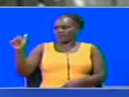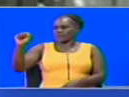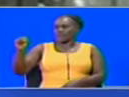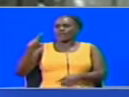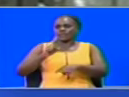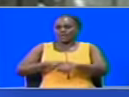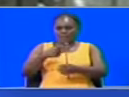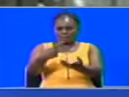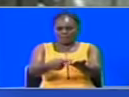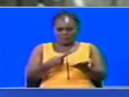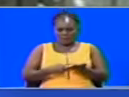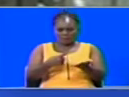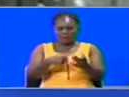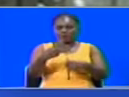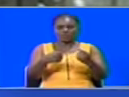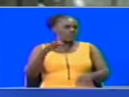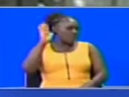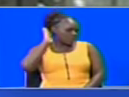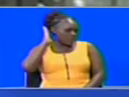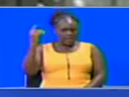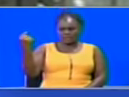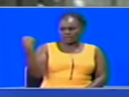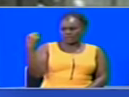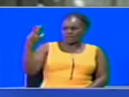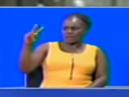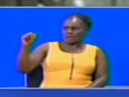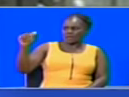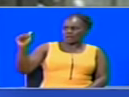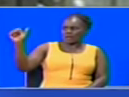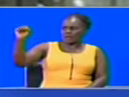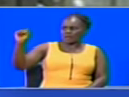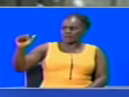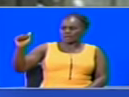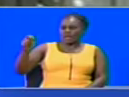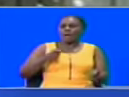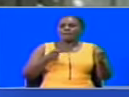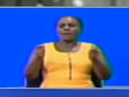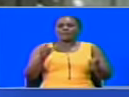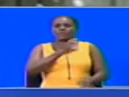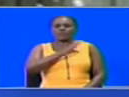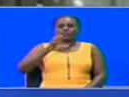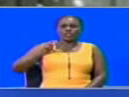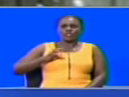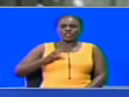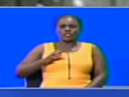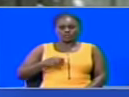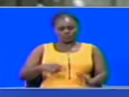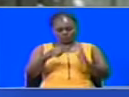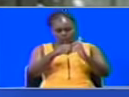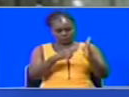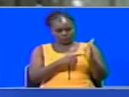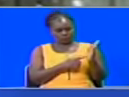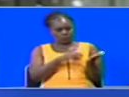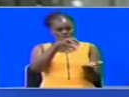negotiations continue, we understand that yesterday the NASA Management Committee was meeting to fine-tune the contents of